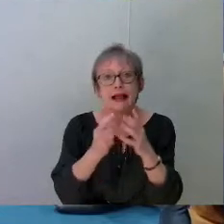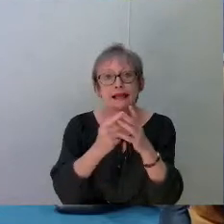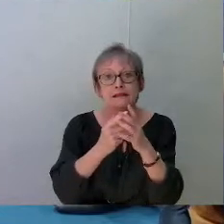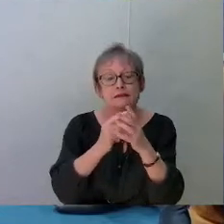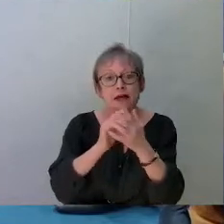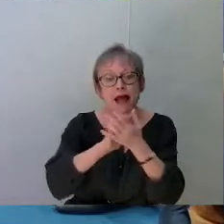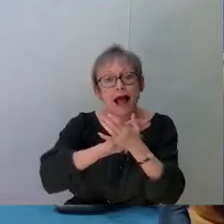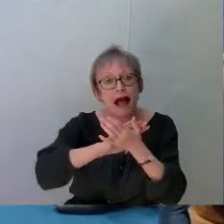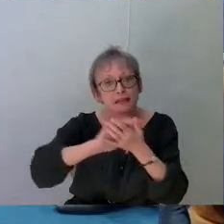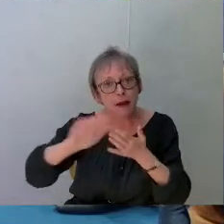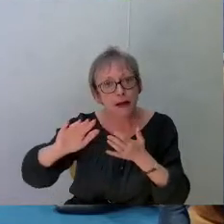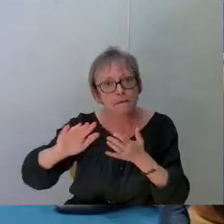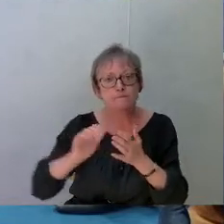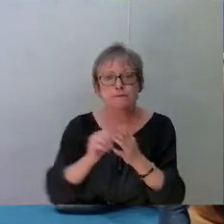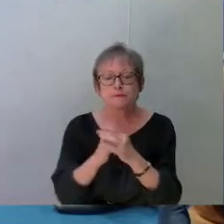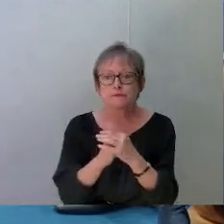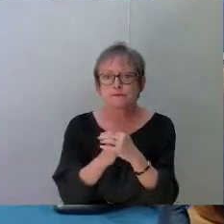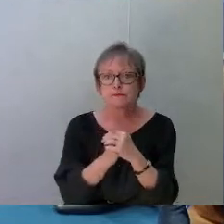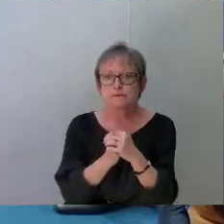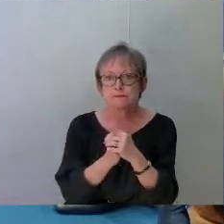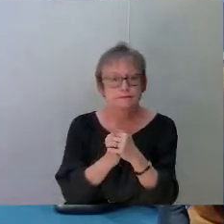Alexander Hardiman.